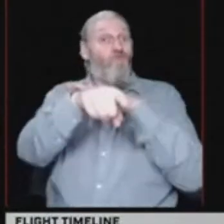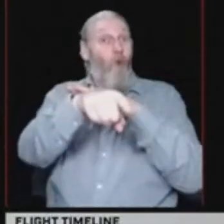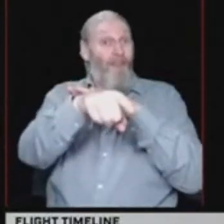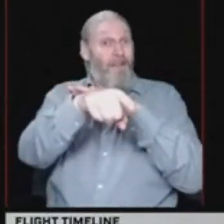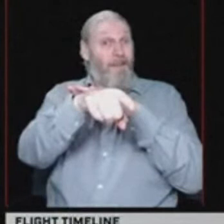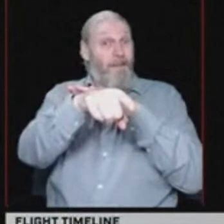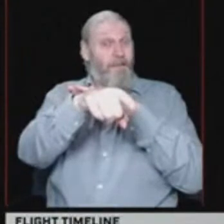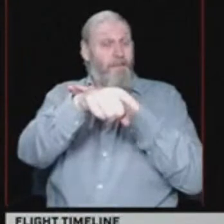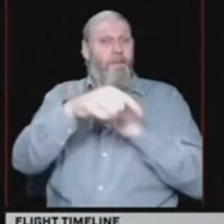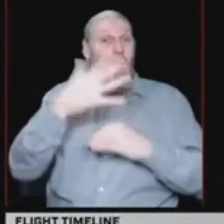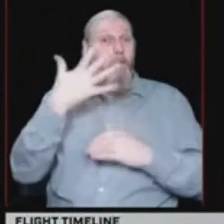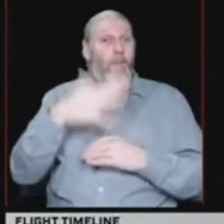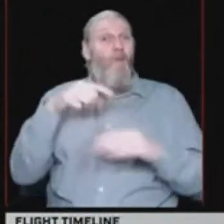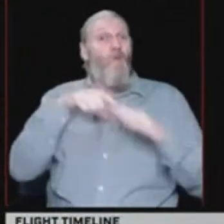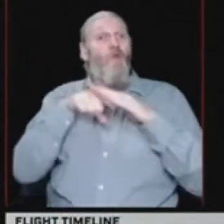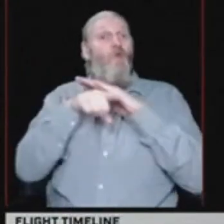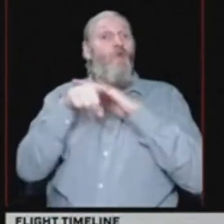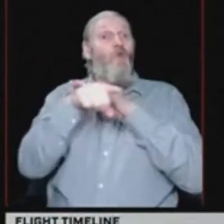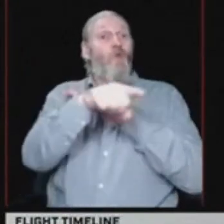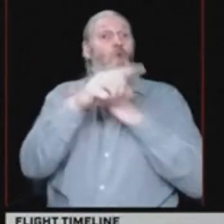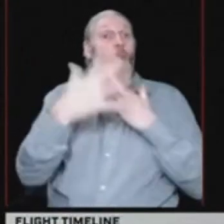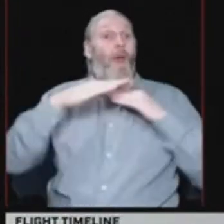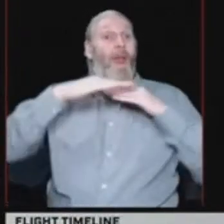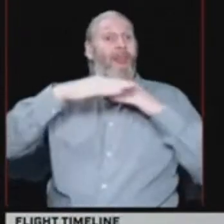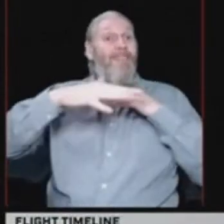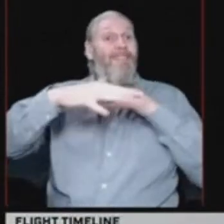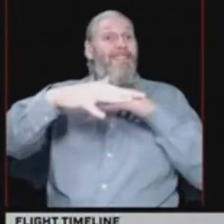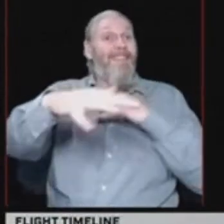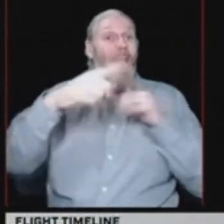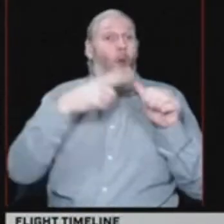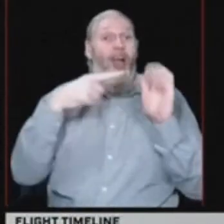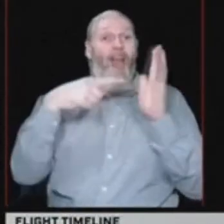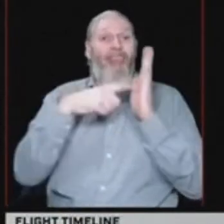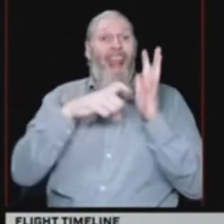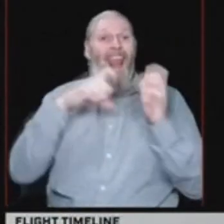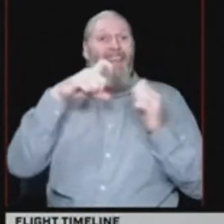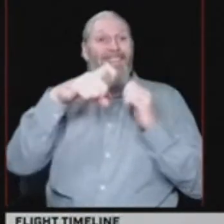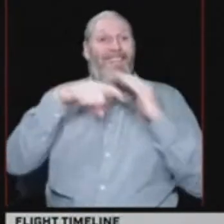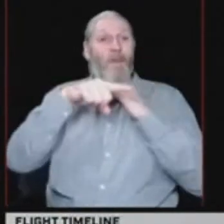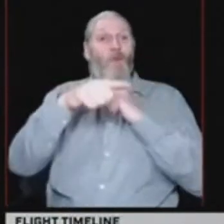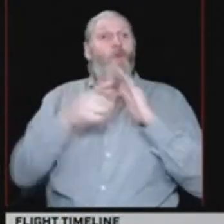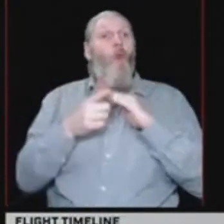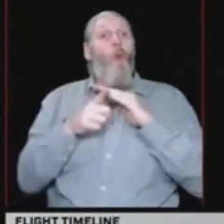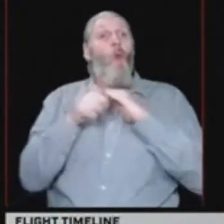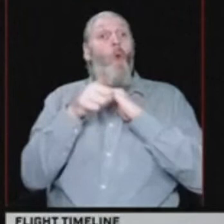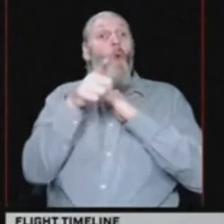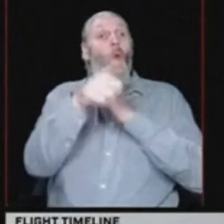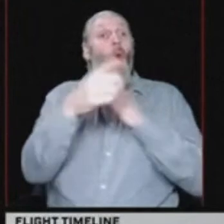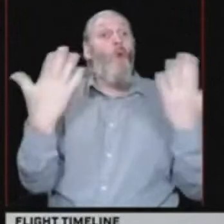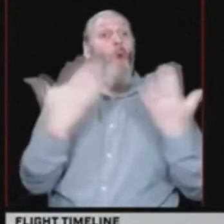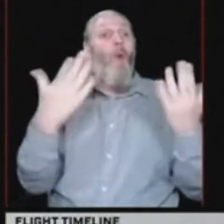the Atlantic Ocean towards the Canary Islands.